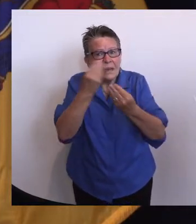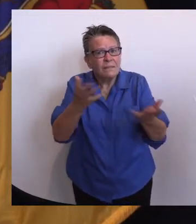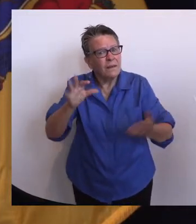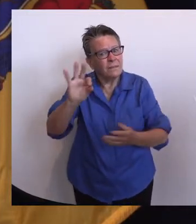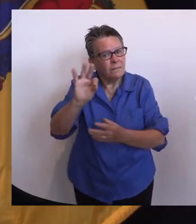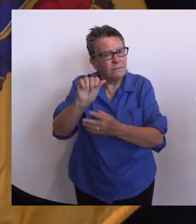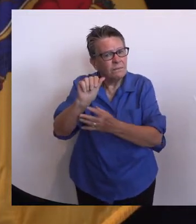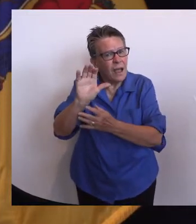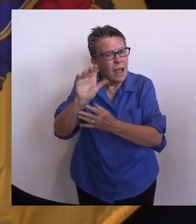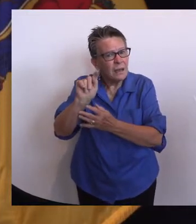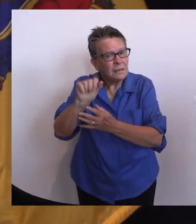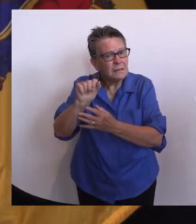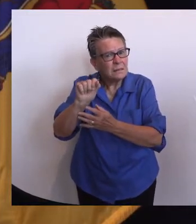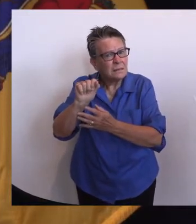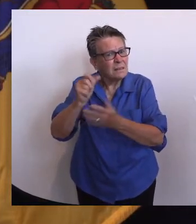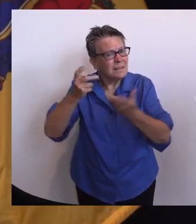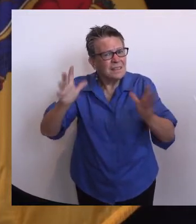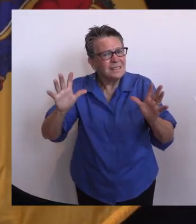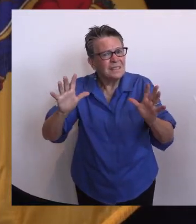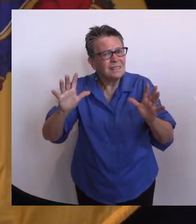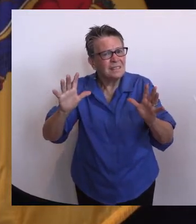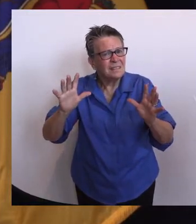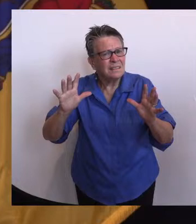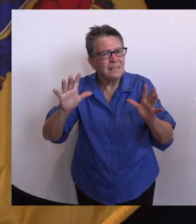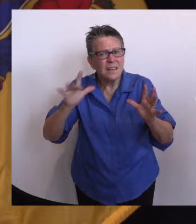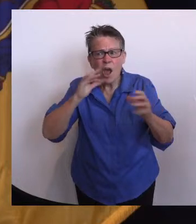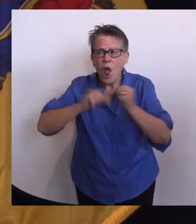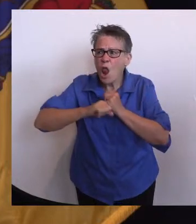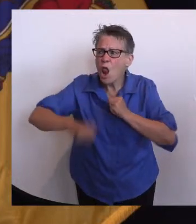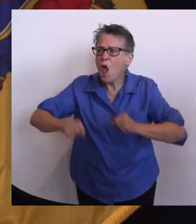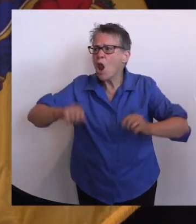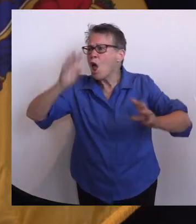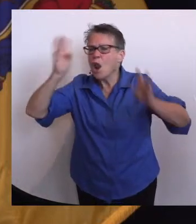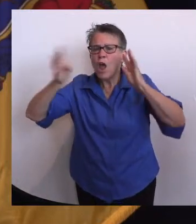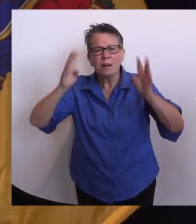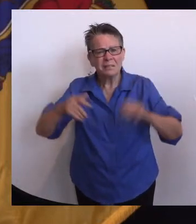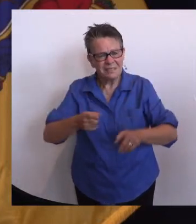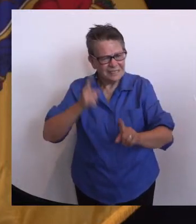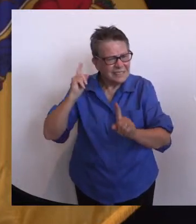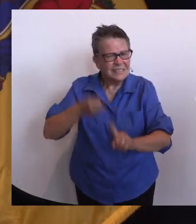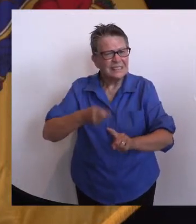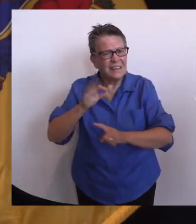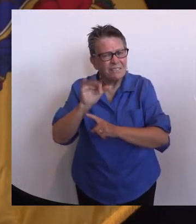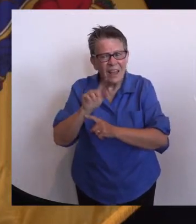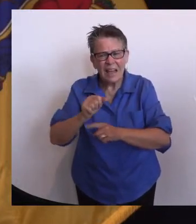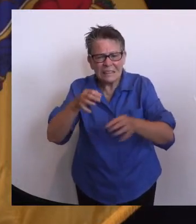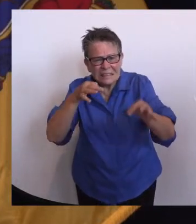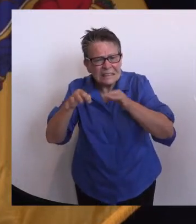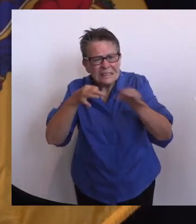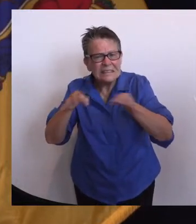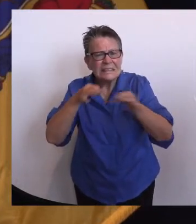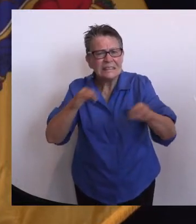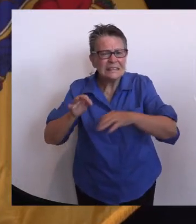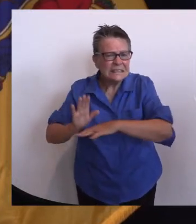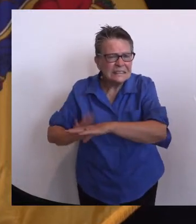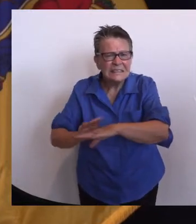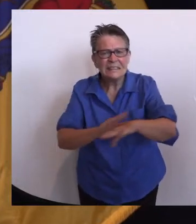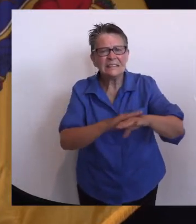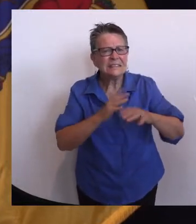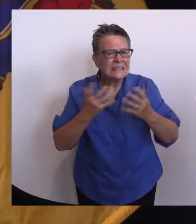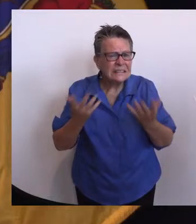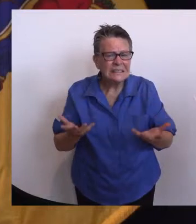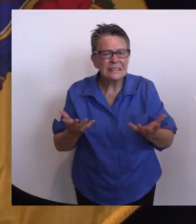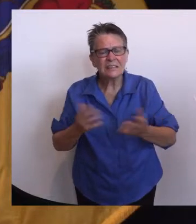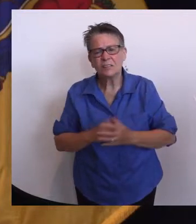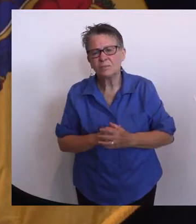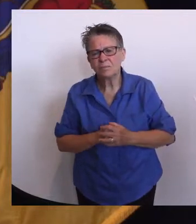assessment as to where those facts lead us. And Ed should weigh in here after a minute. I think